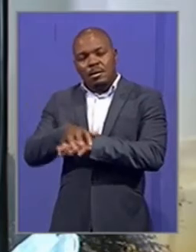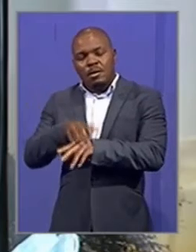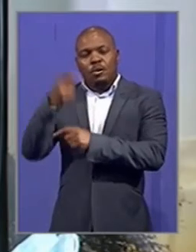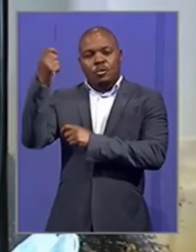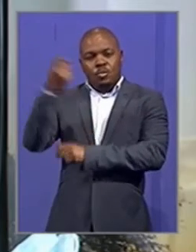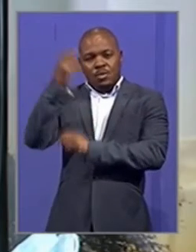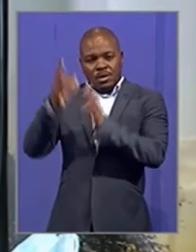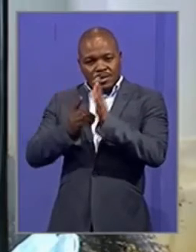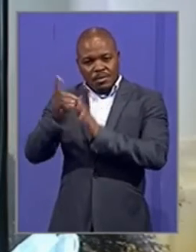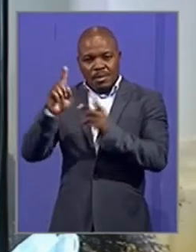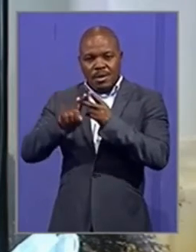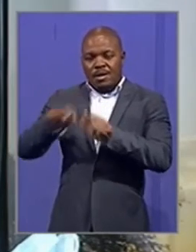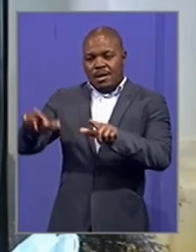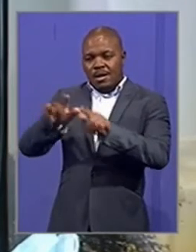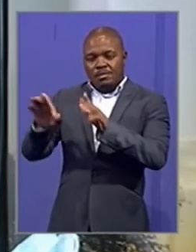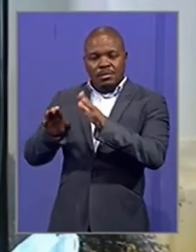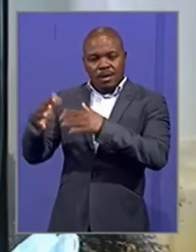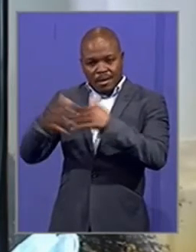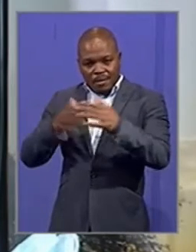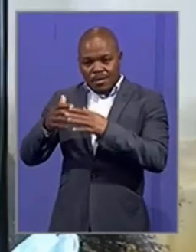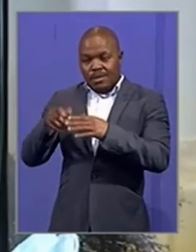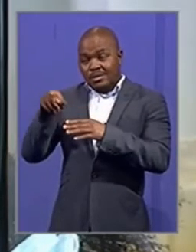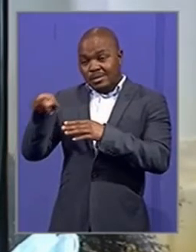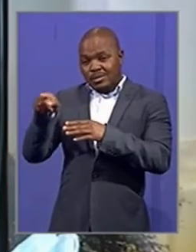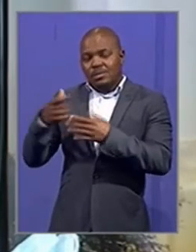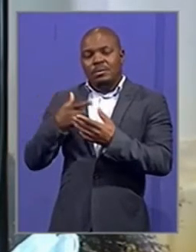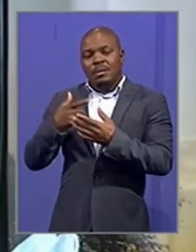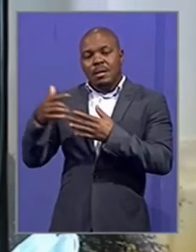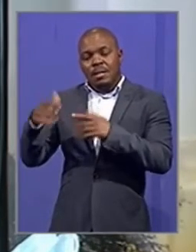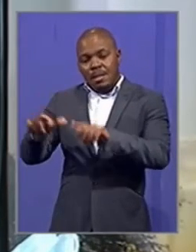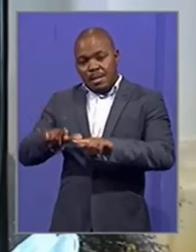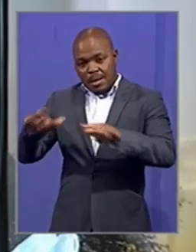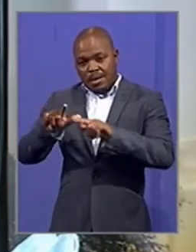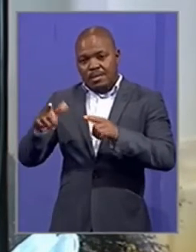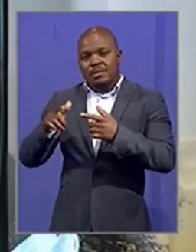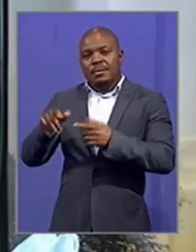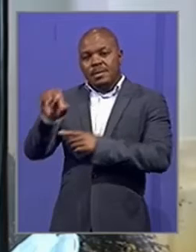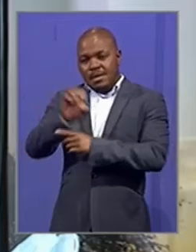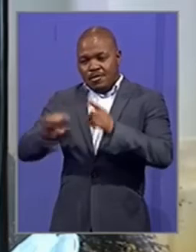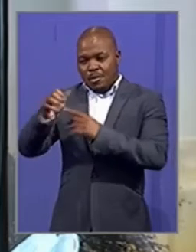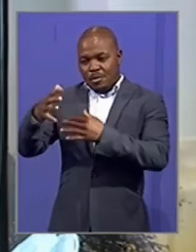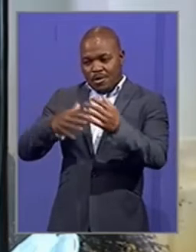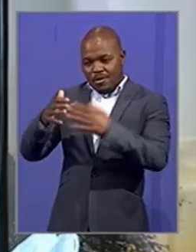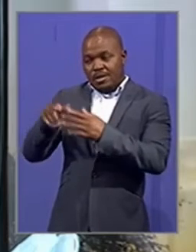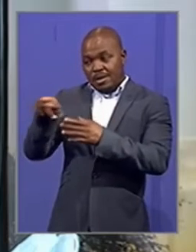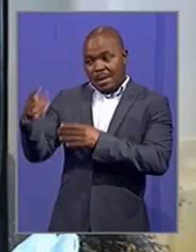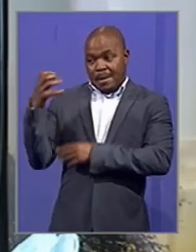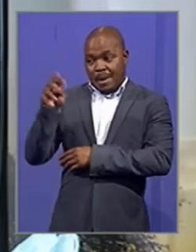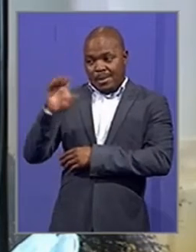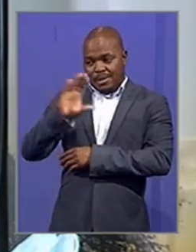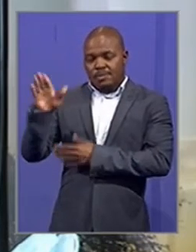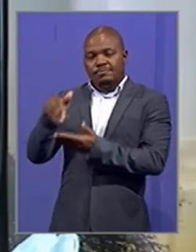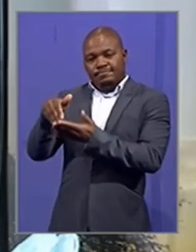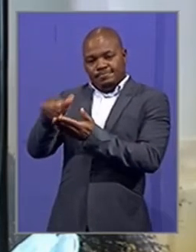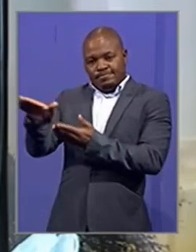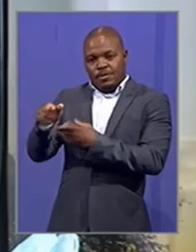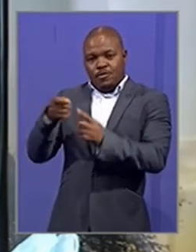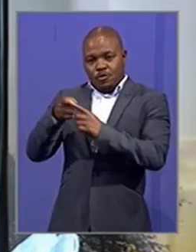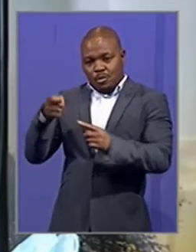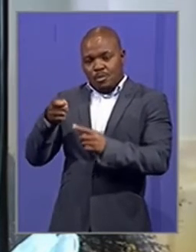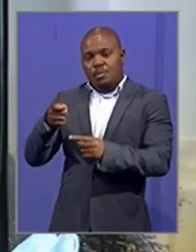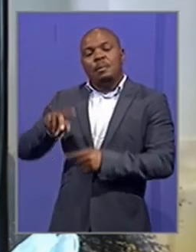land and affairs, land and environmental affairs department, from his position in the Provincial